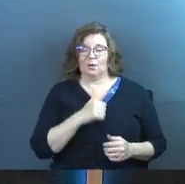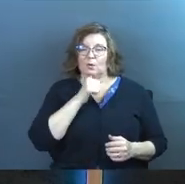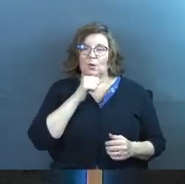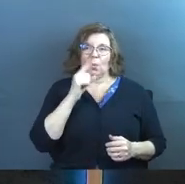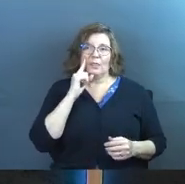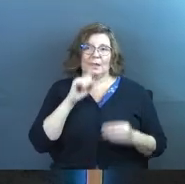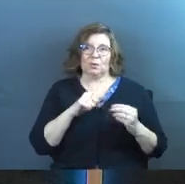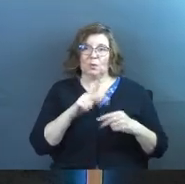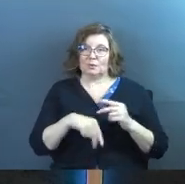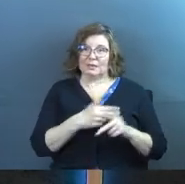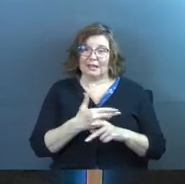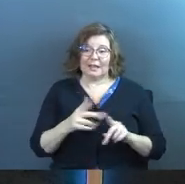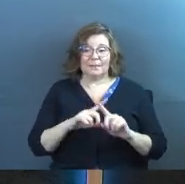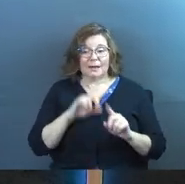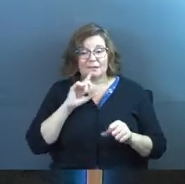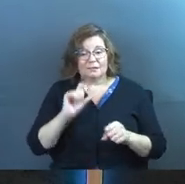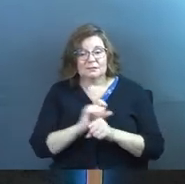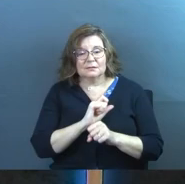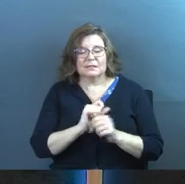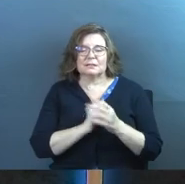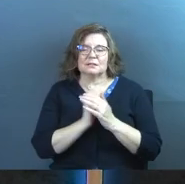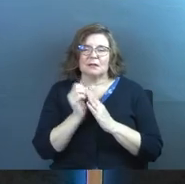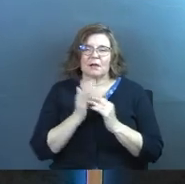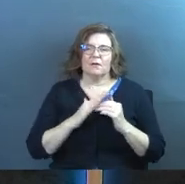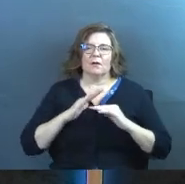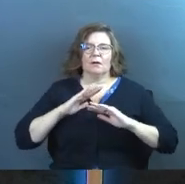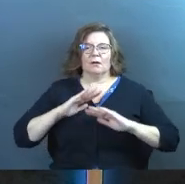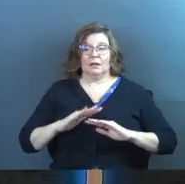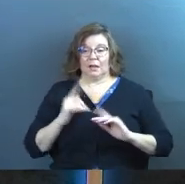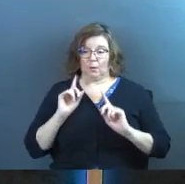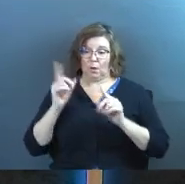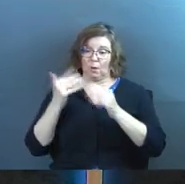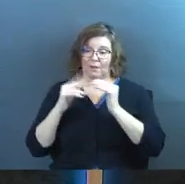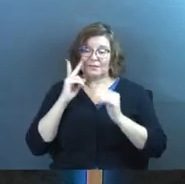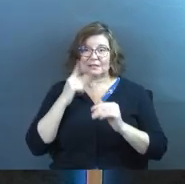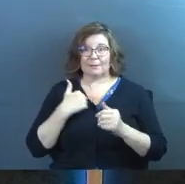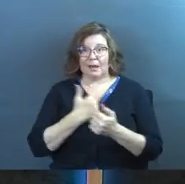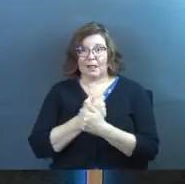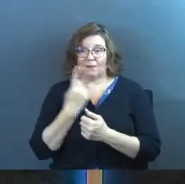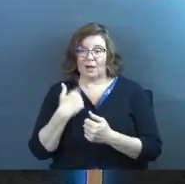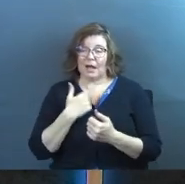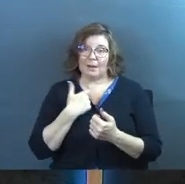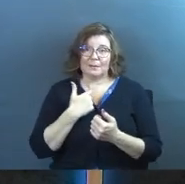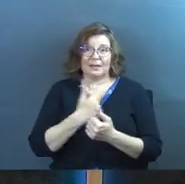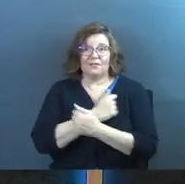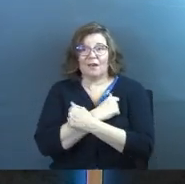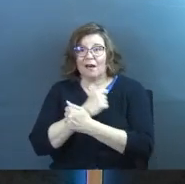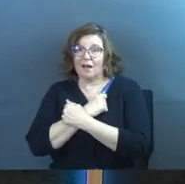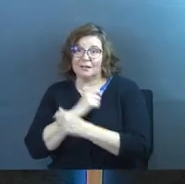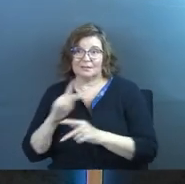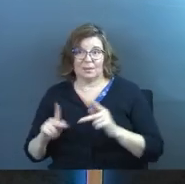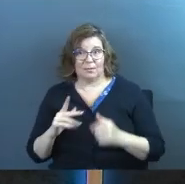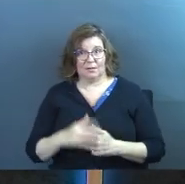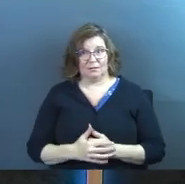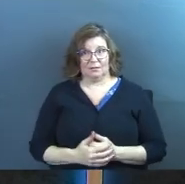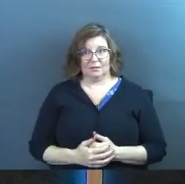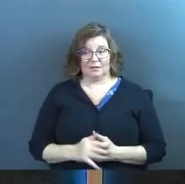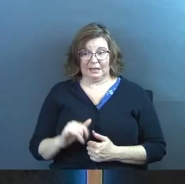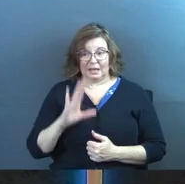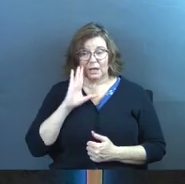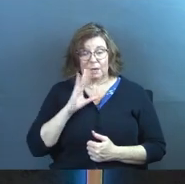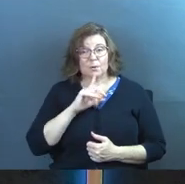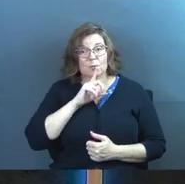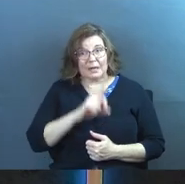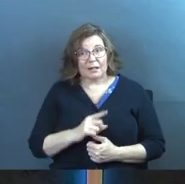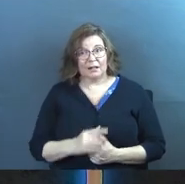don't think about those kinds of things, but it is. It's comforting to us. Like when I go to heaven and I see my loved ones, I'm giving hugs, people. Like it's